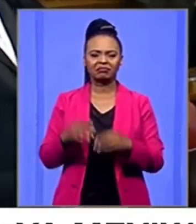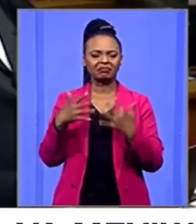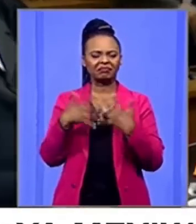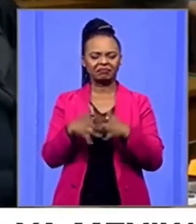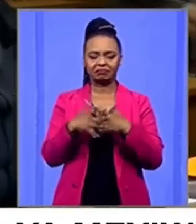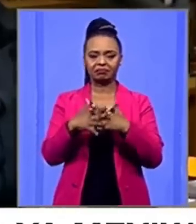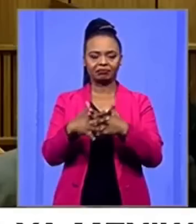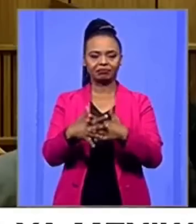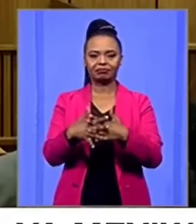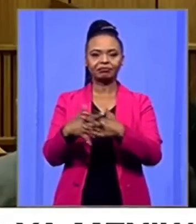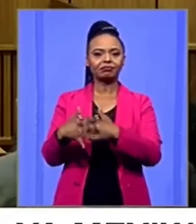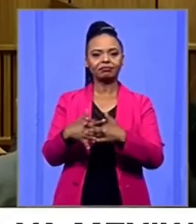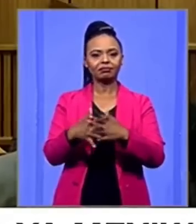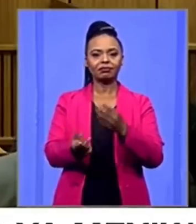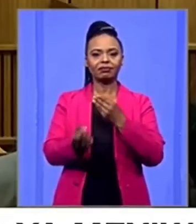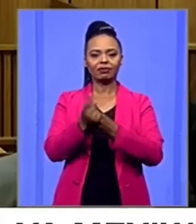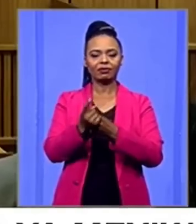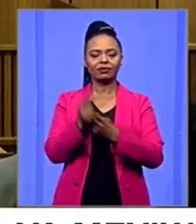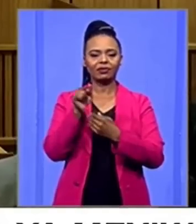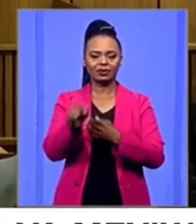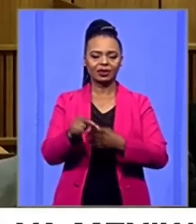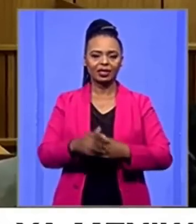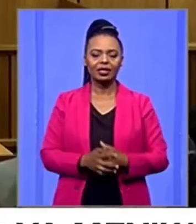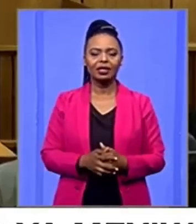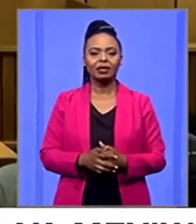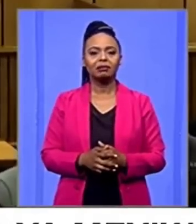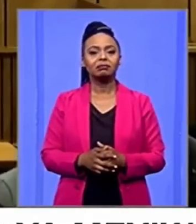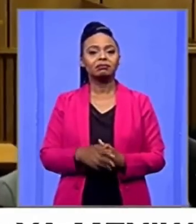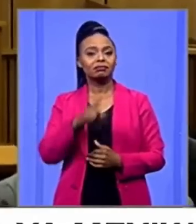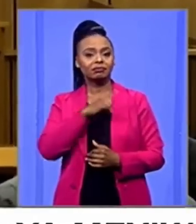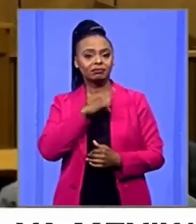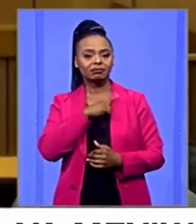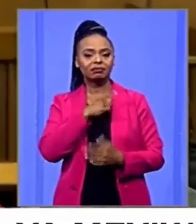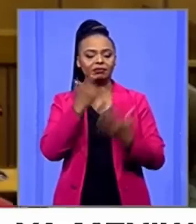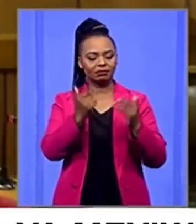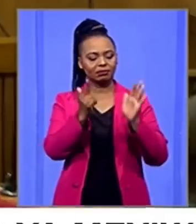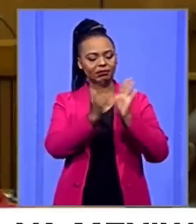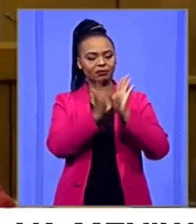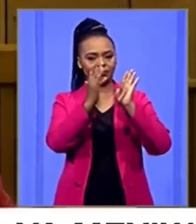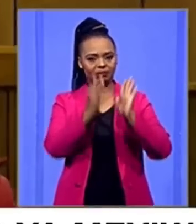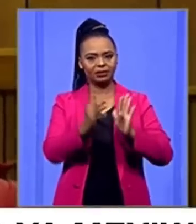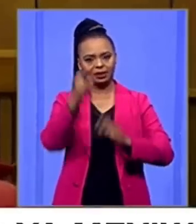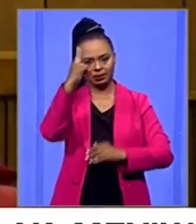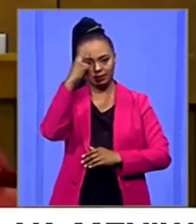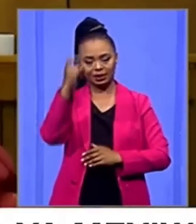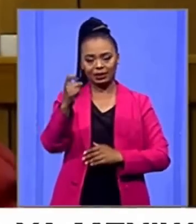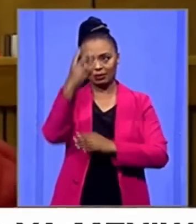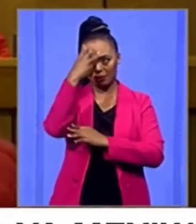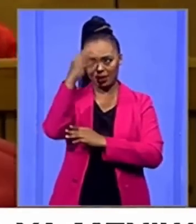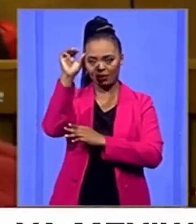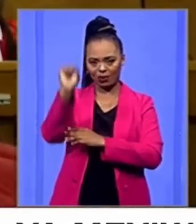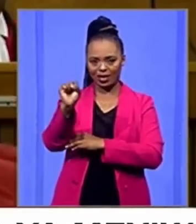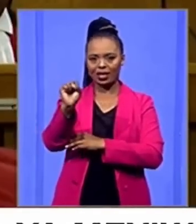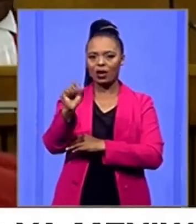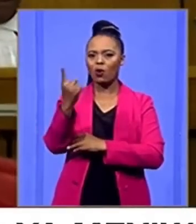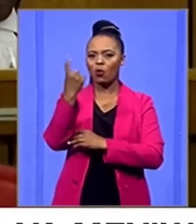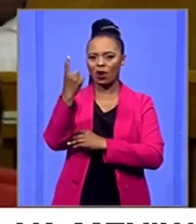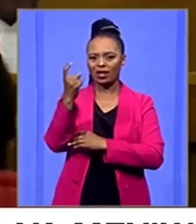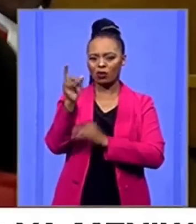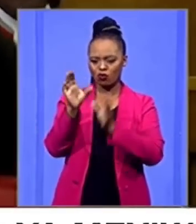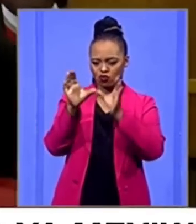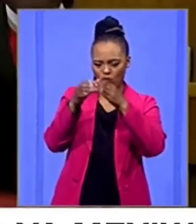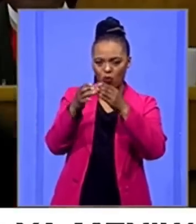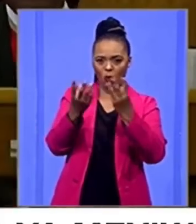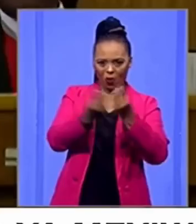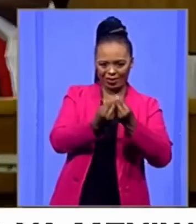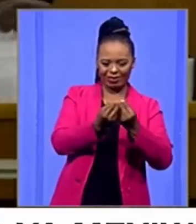tšeo ka moka di diragaletšego gona. Se ke go ya le ka baemedi ba semolao bao ba dumelago gore Meiwa o thuntšitšwe ke yo mongwe wa bao ba bego ba le ka